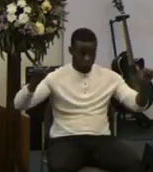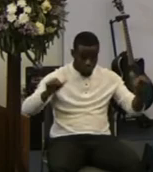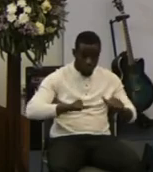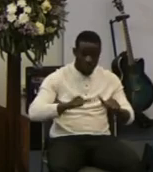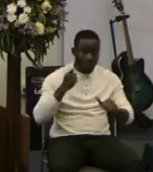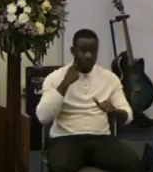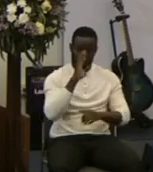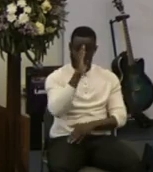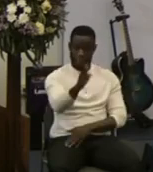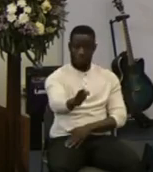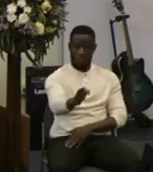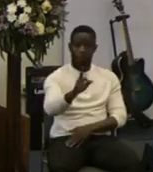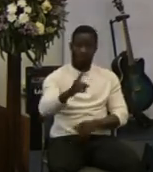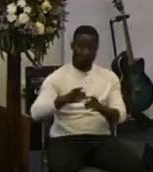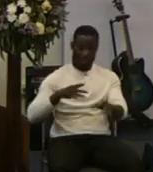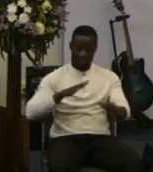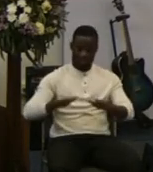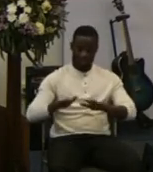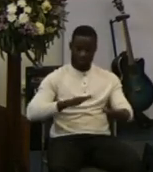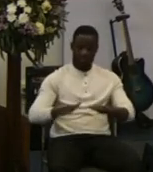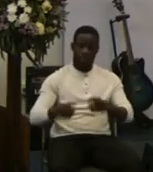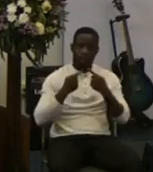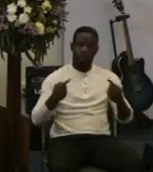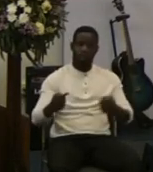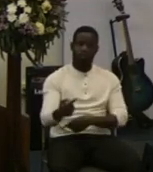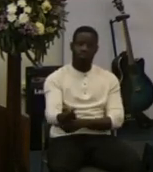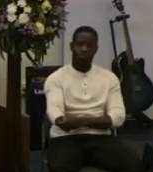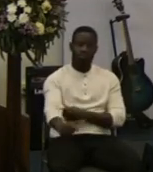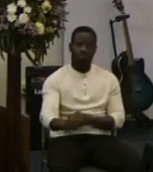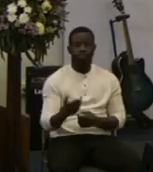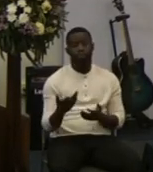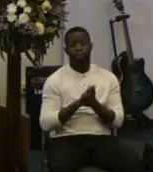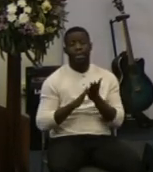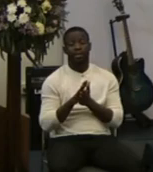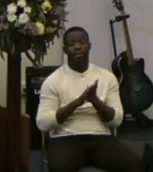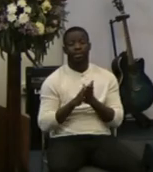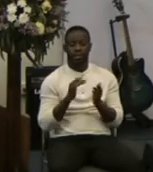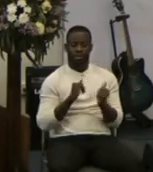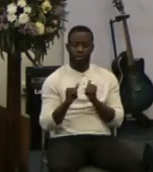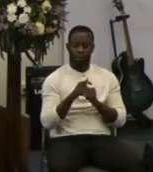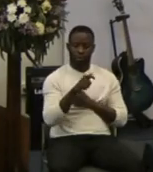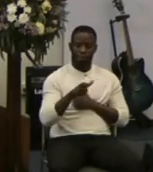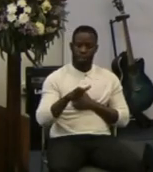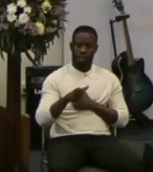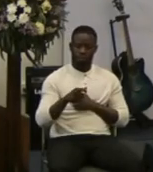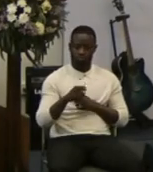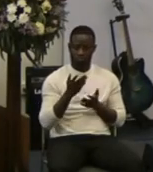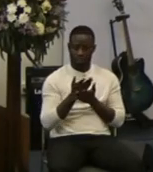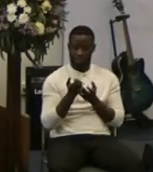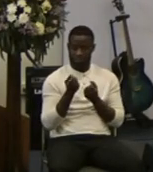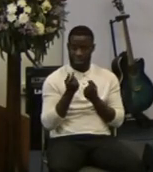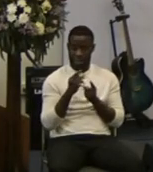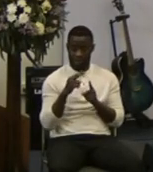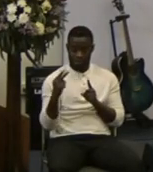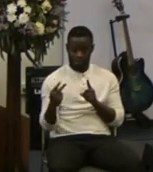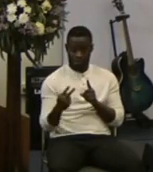short, pacey gospel, it was overlooked in